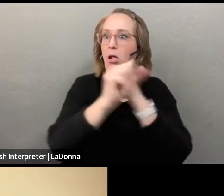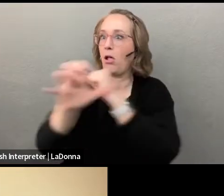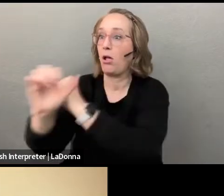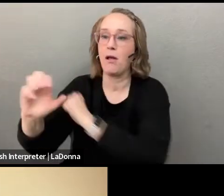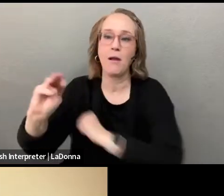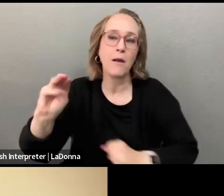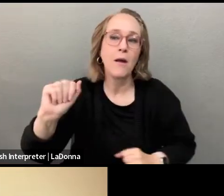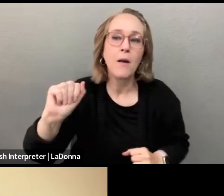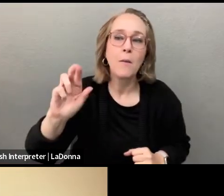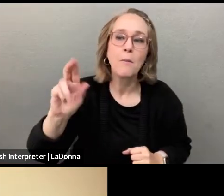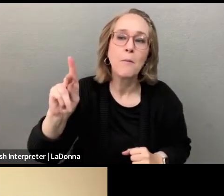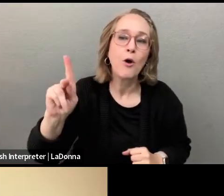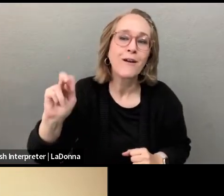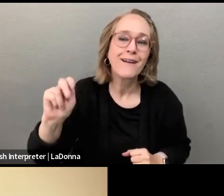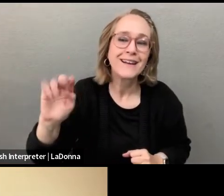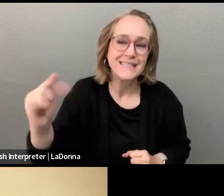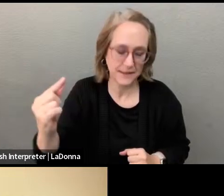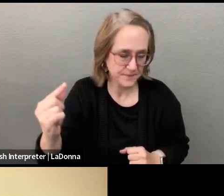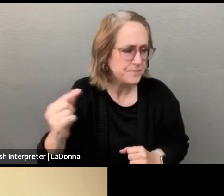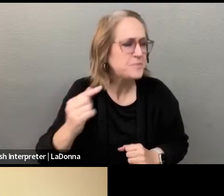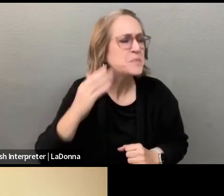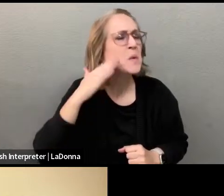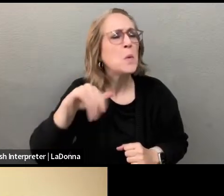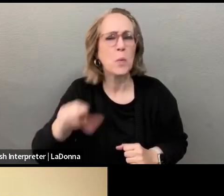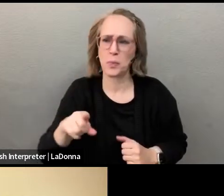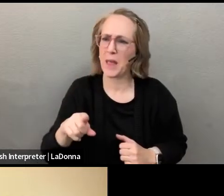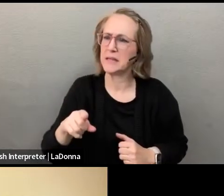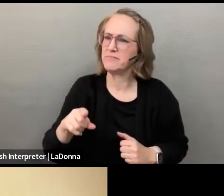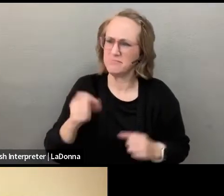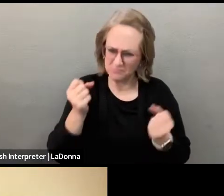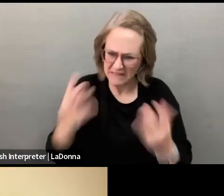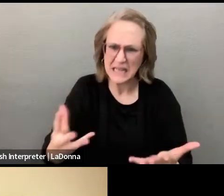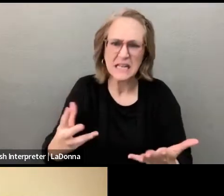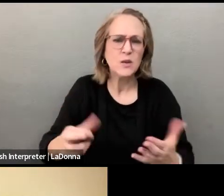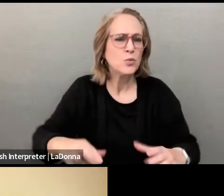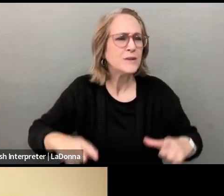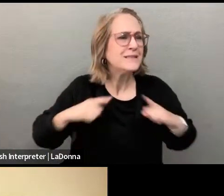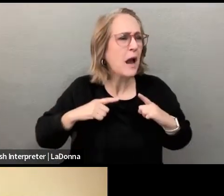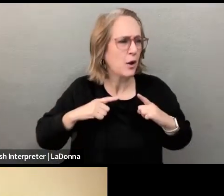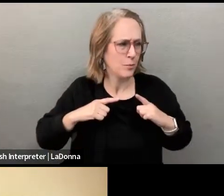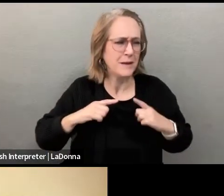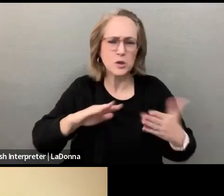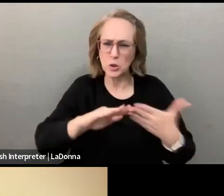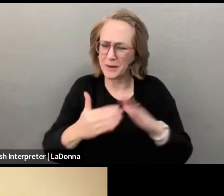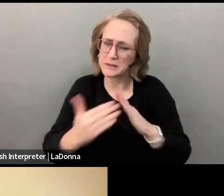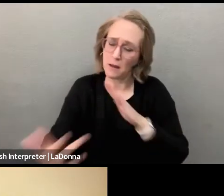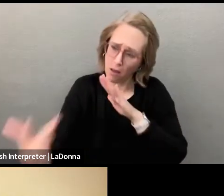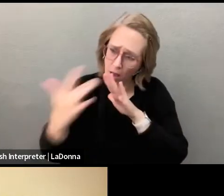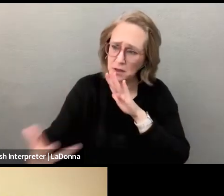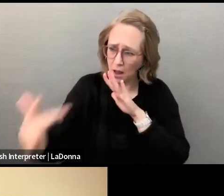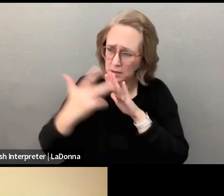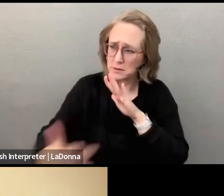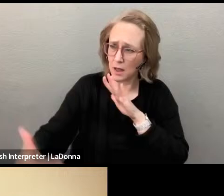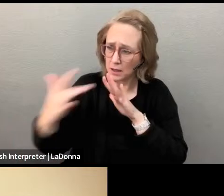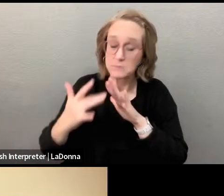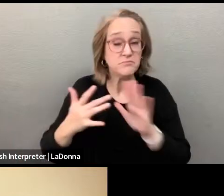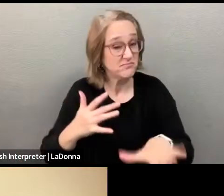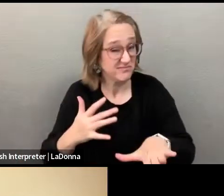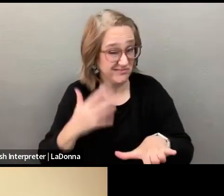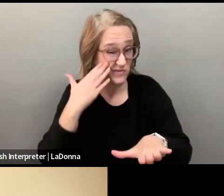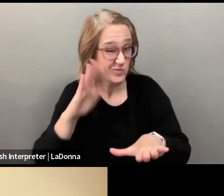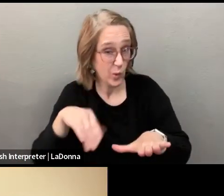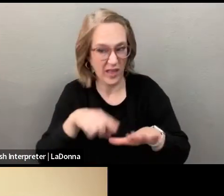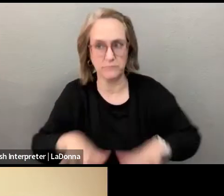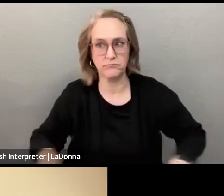to present for retirement communities. And there are so many, obviously, with more than 60% of people over the age